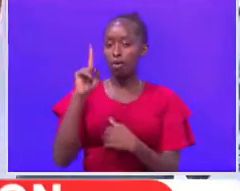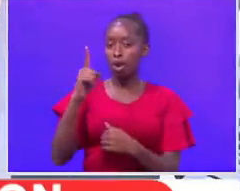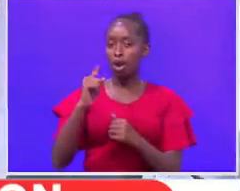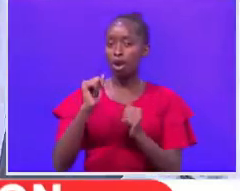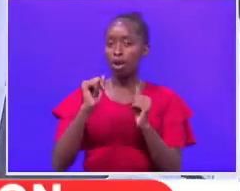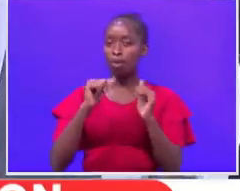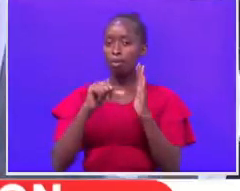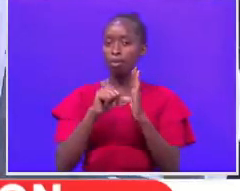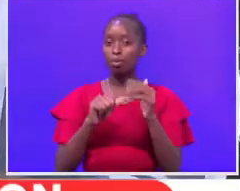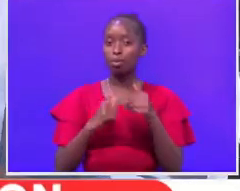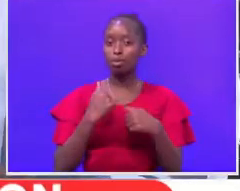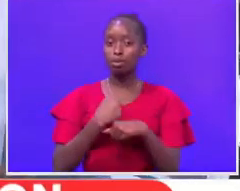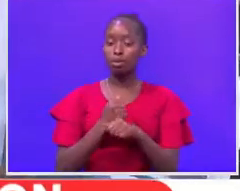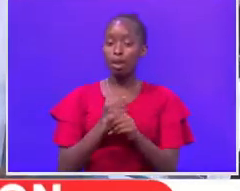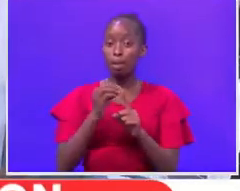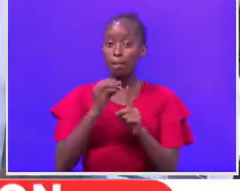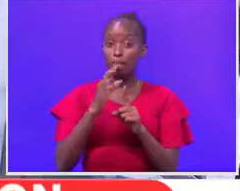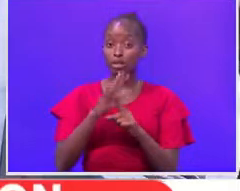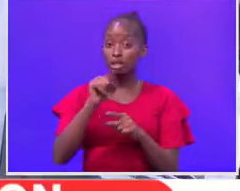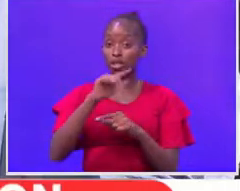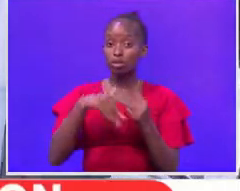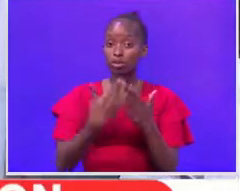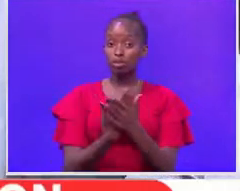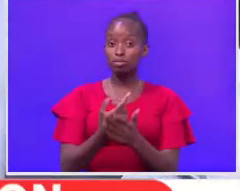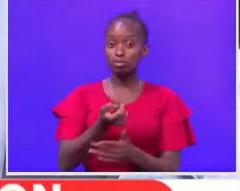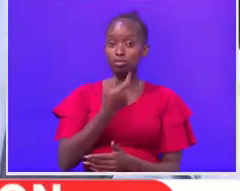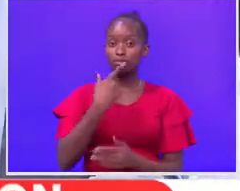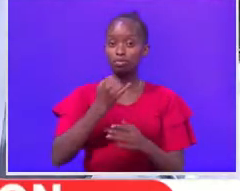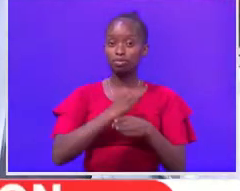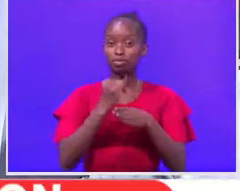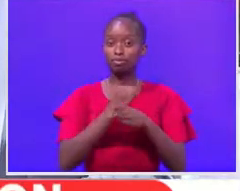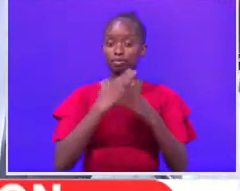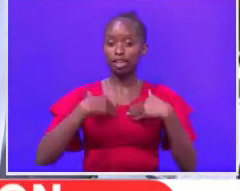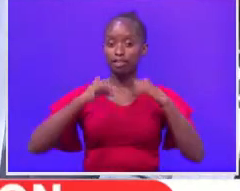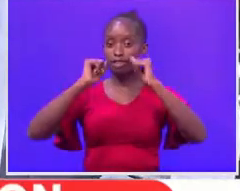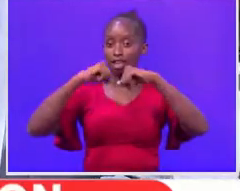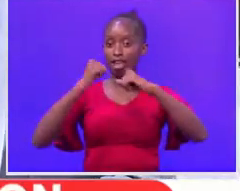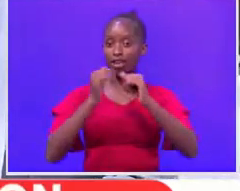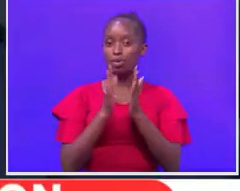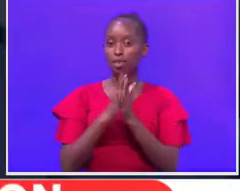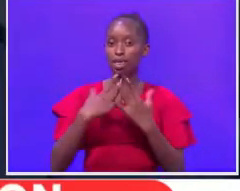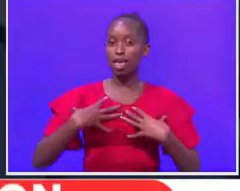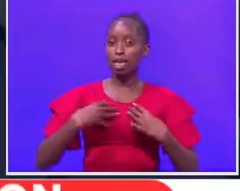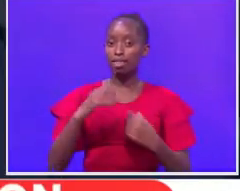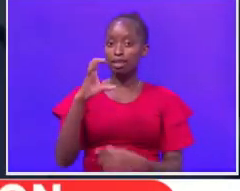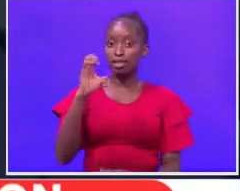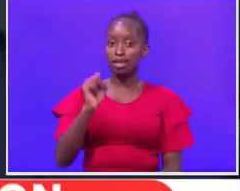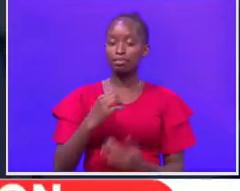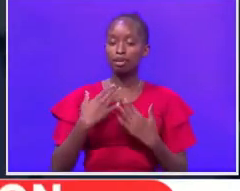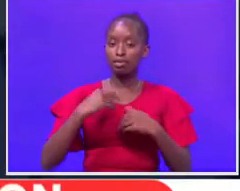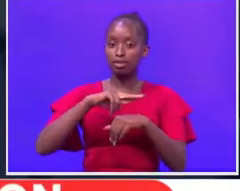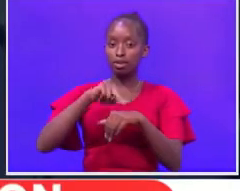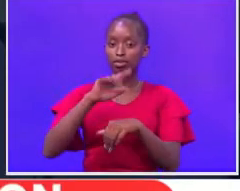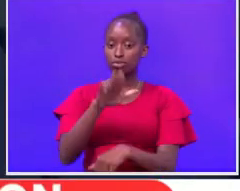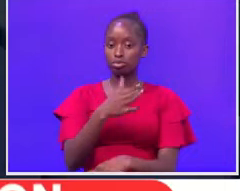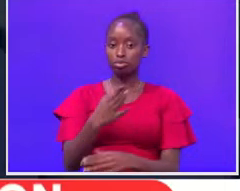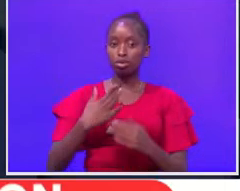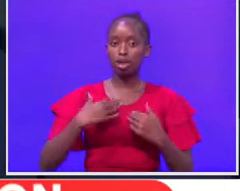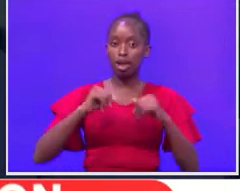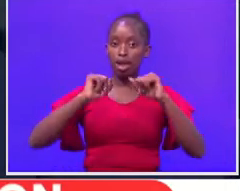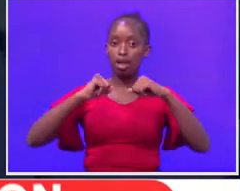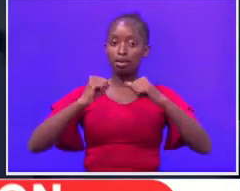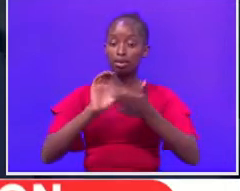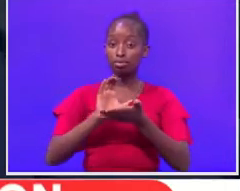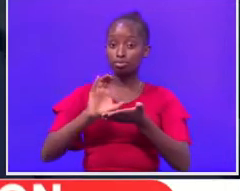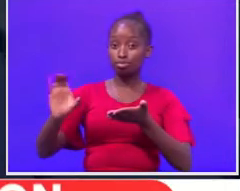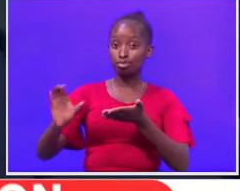that of posting of medical interns, has been agreed upon. According to the Health CS, the National Treasury has agreed to allocate funds